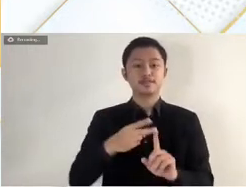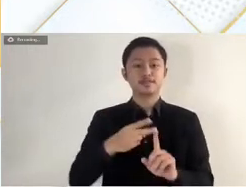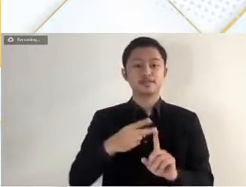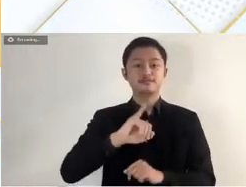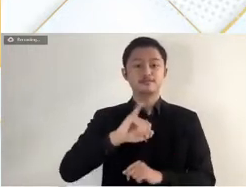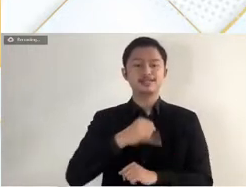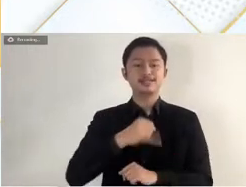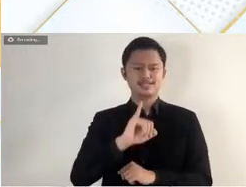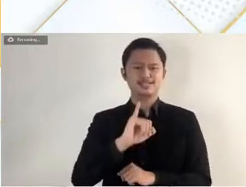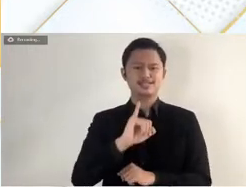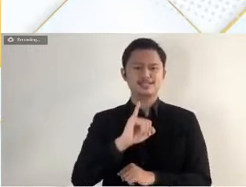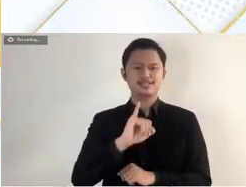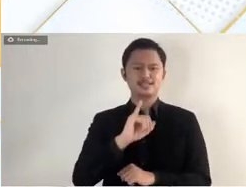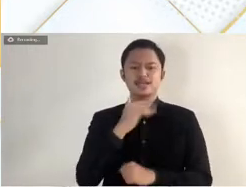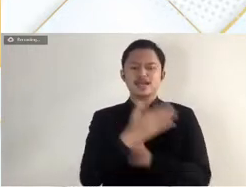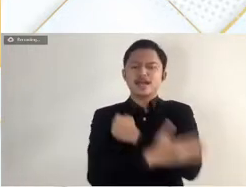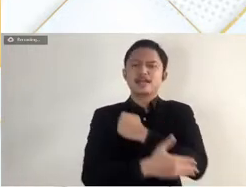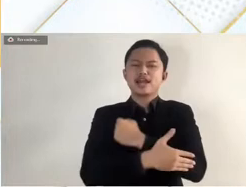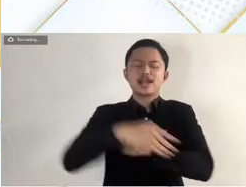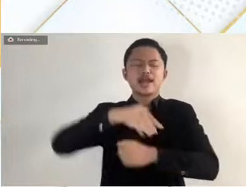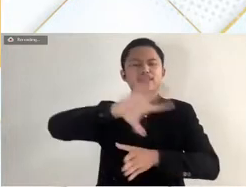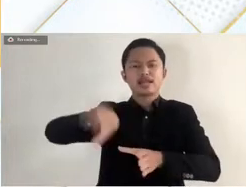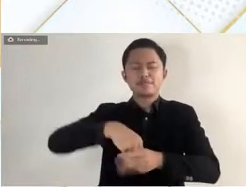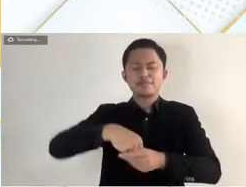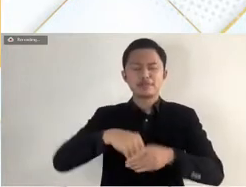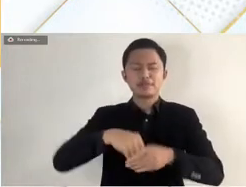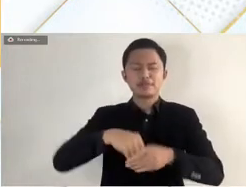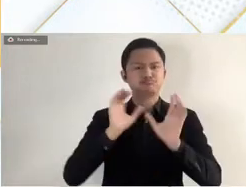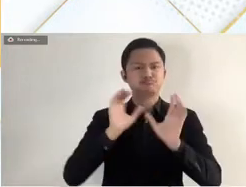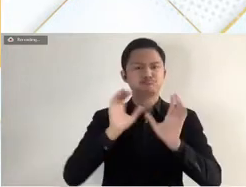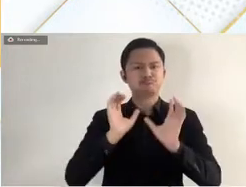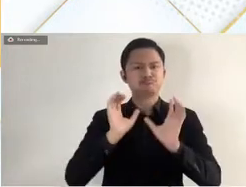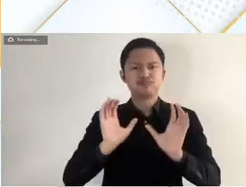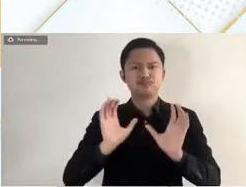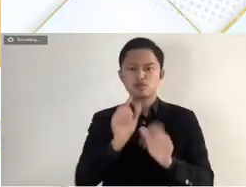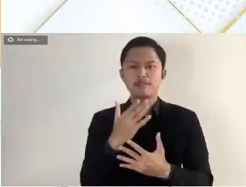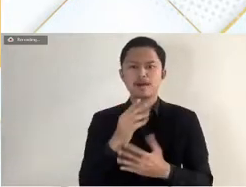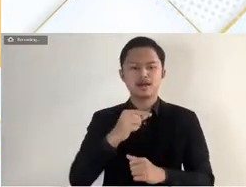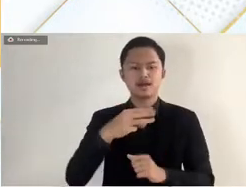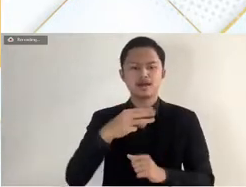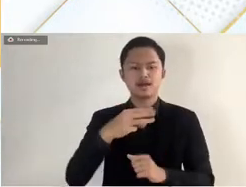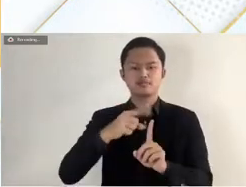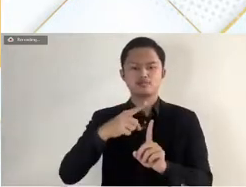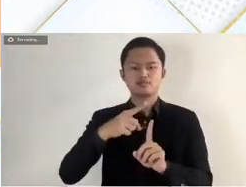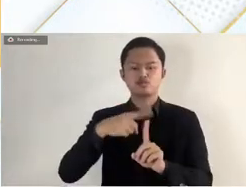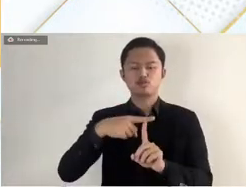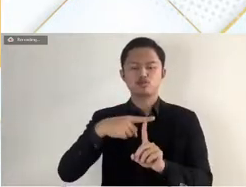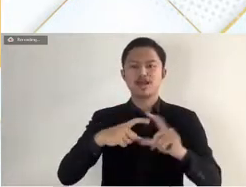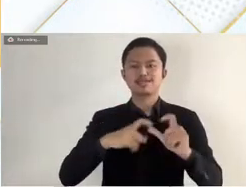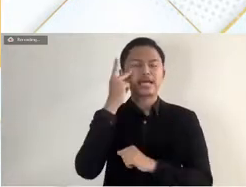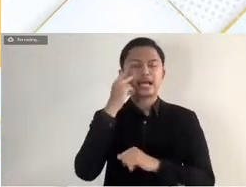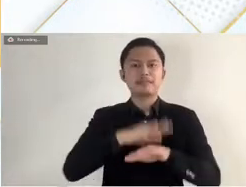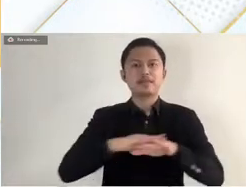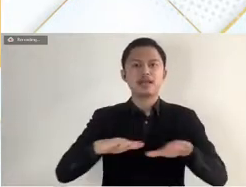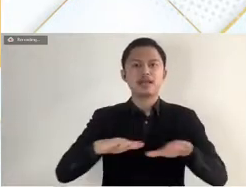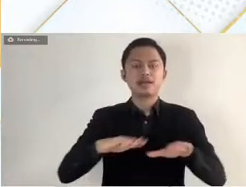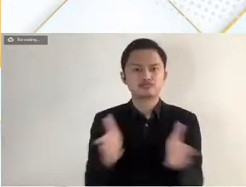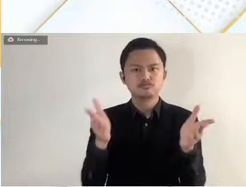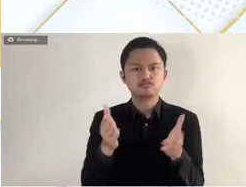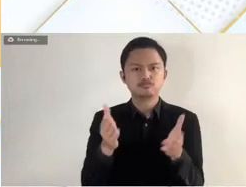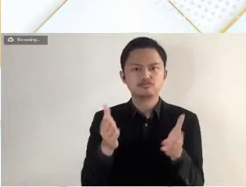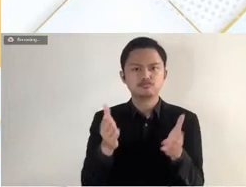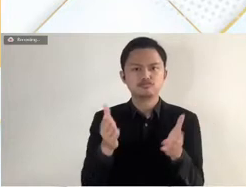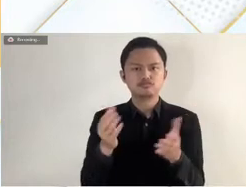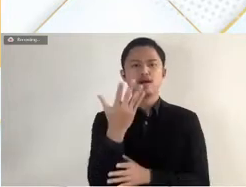most significant contributor from the region and developed a reputation as a peacekeeping nation. The peacekeeping capacity